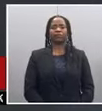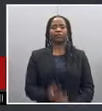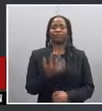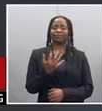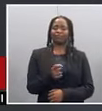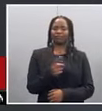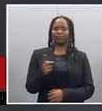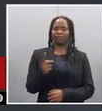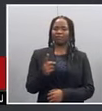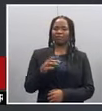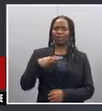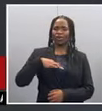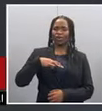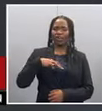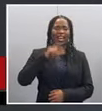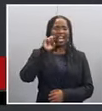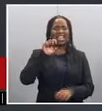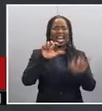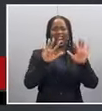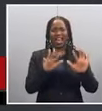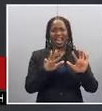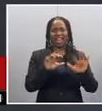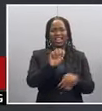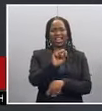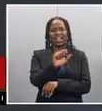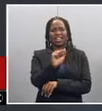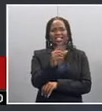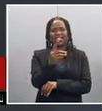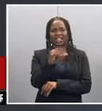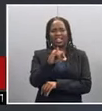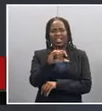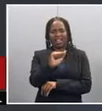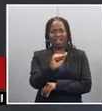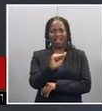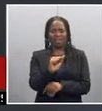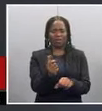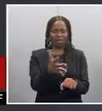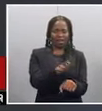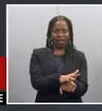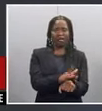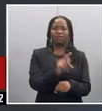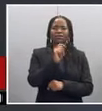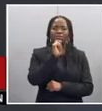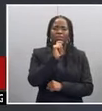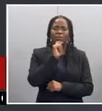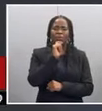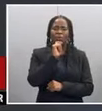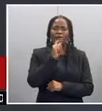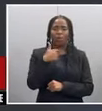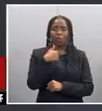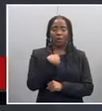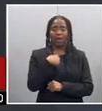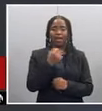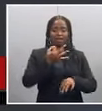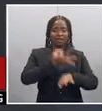the loss of young life, 9-year-old Sadia Sukraj from Shalcross died in a hijacking this morning. The little girl was in her